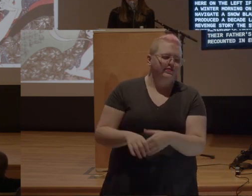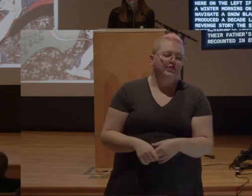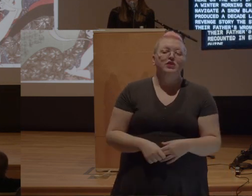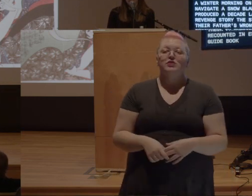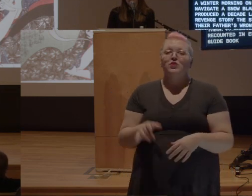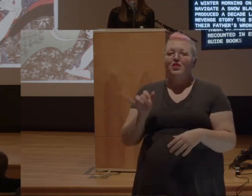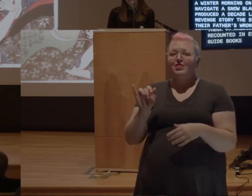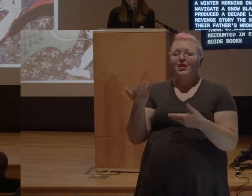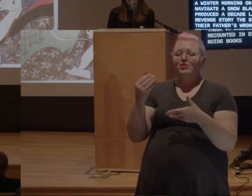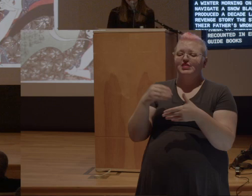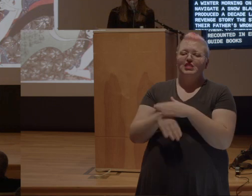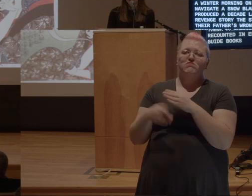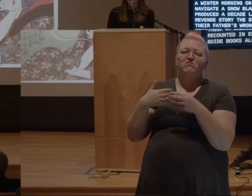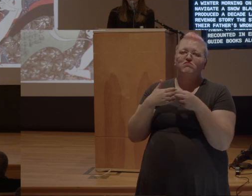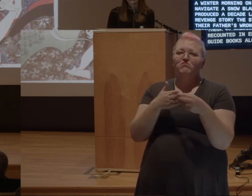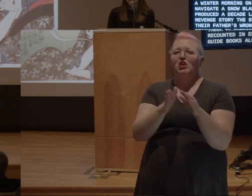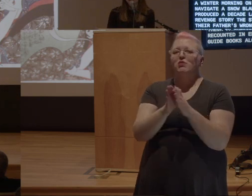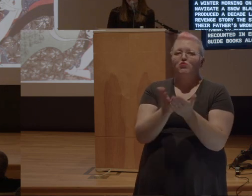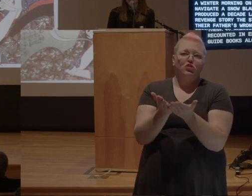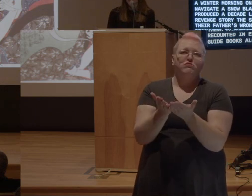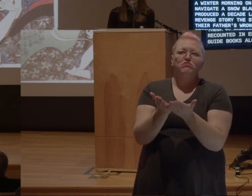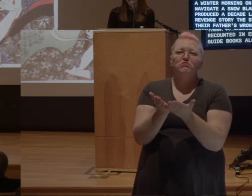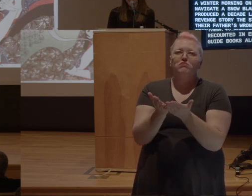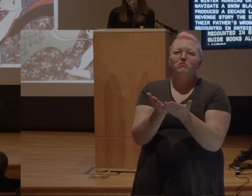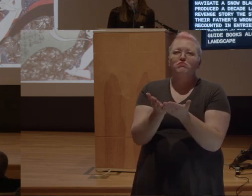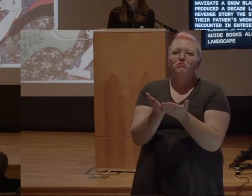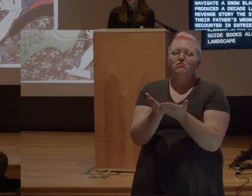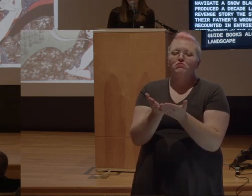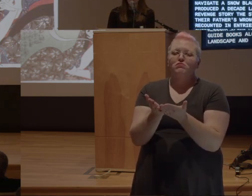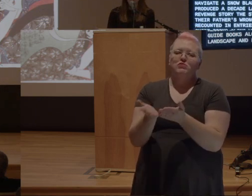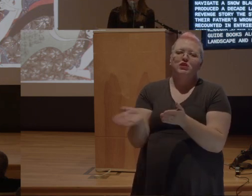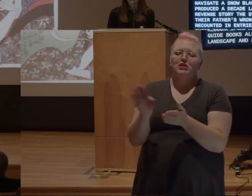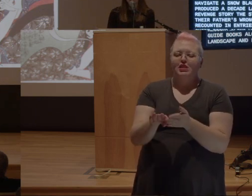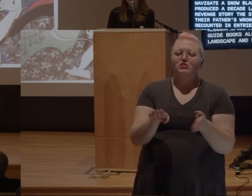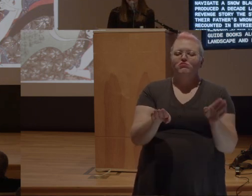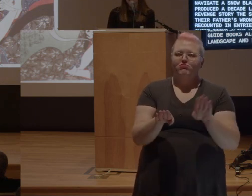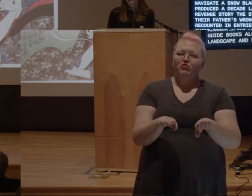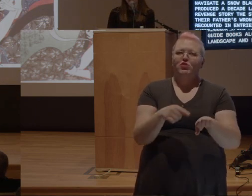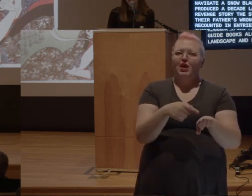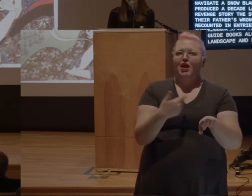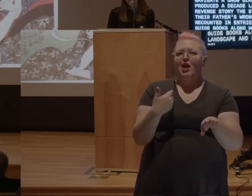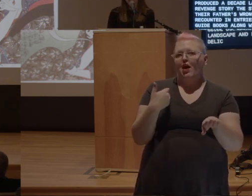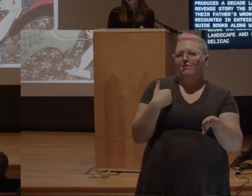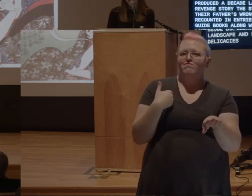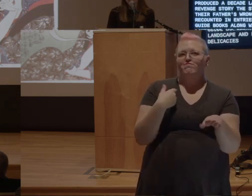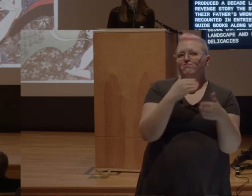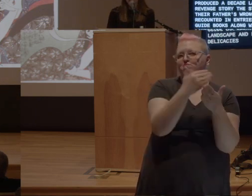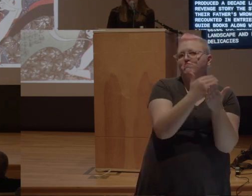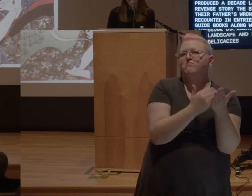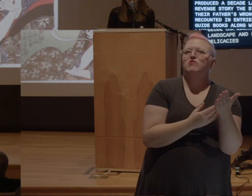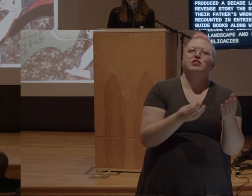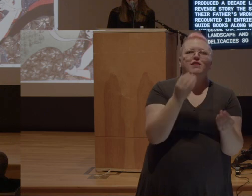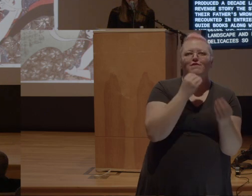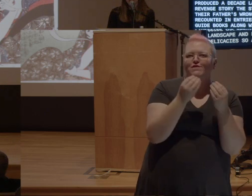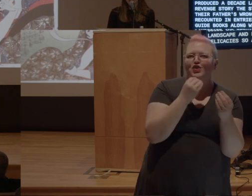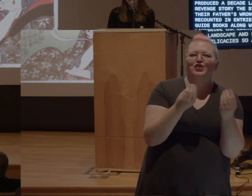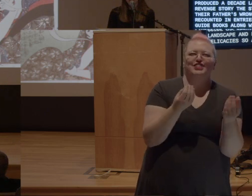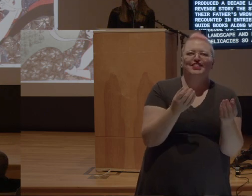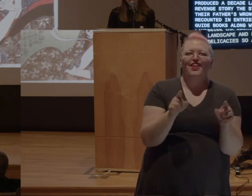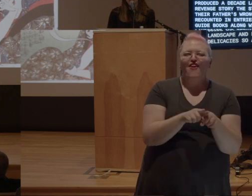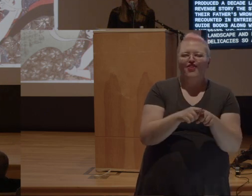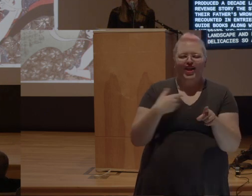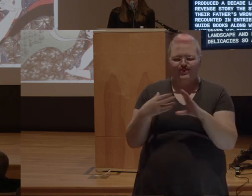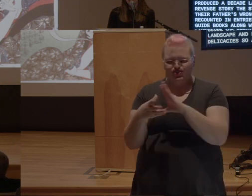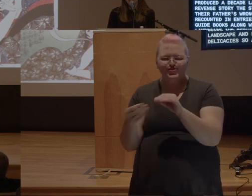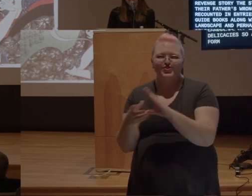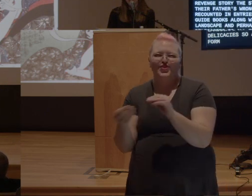guidebooks, along with illustrations of the landscape and perhaps some descriptions of local delicacies. So altogether, these things would